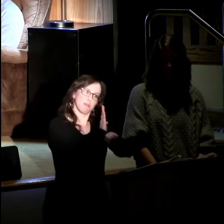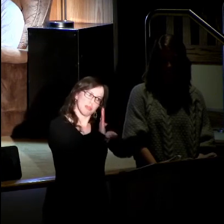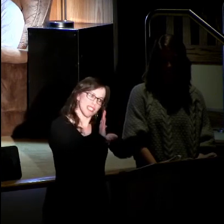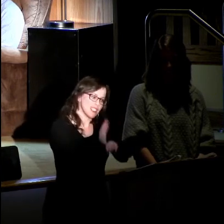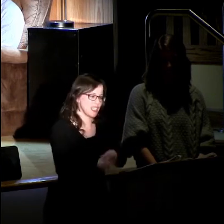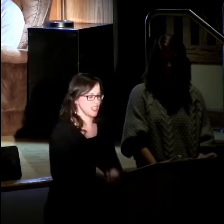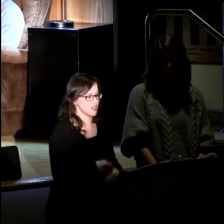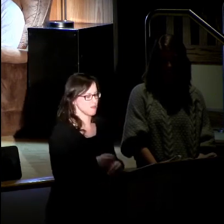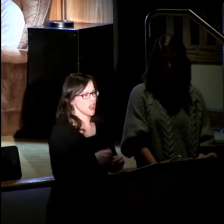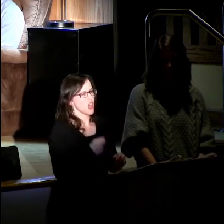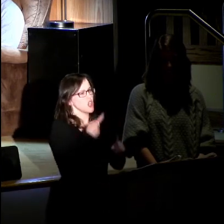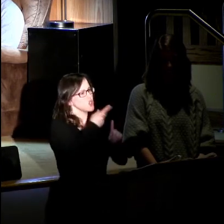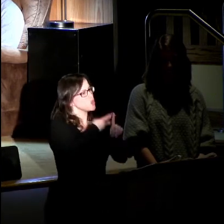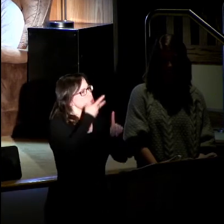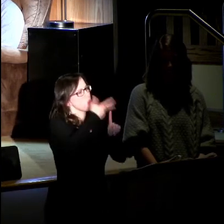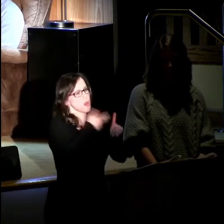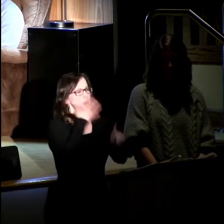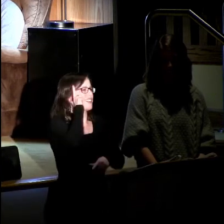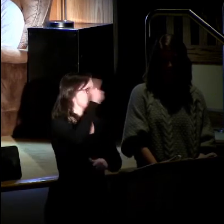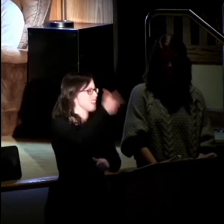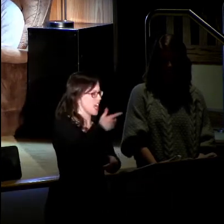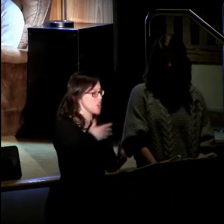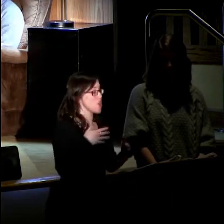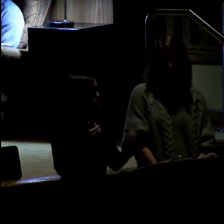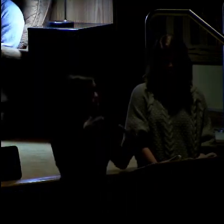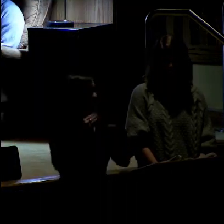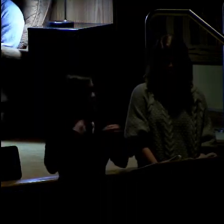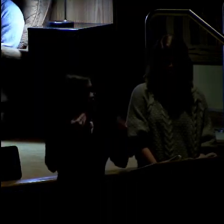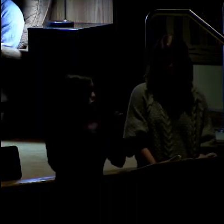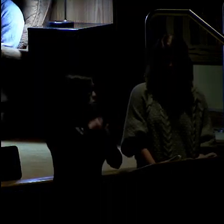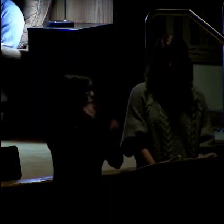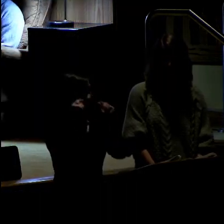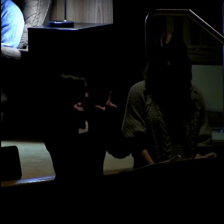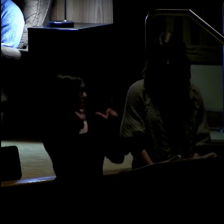months later, we got another surprise.